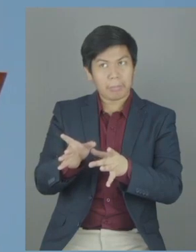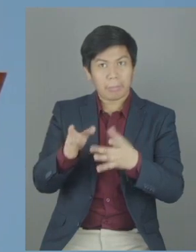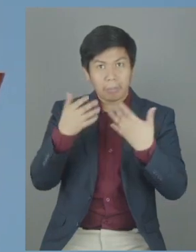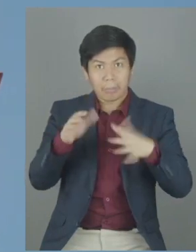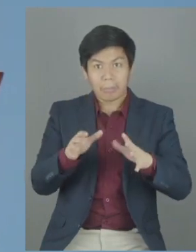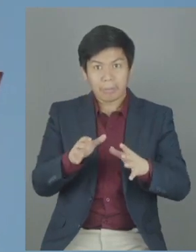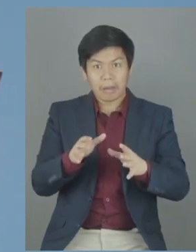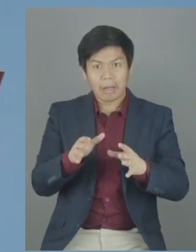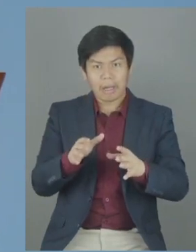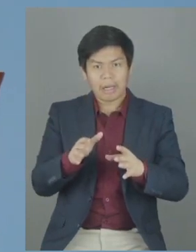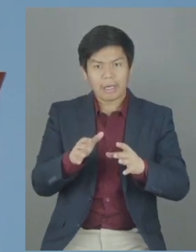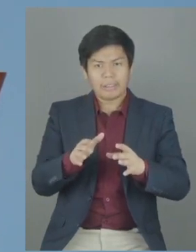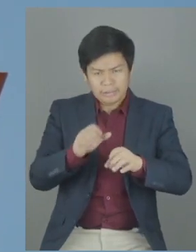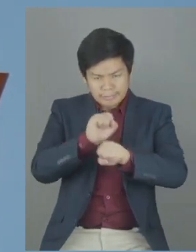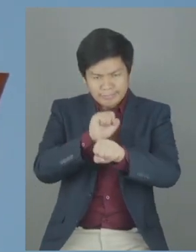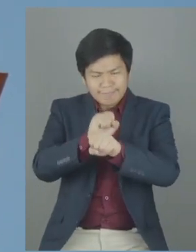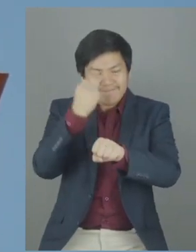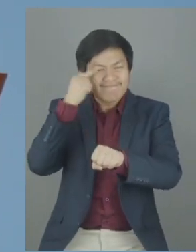in dreams.